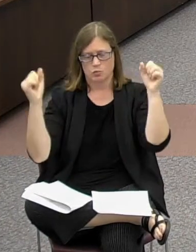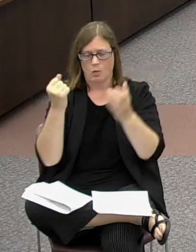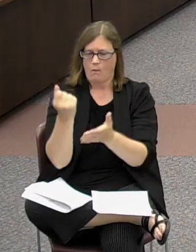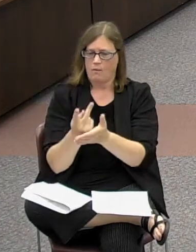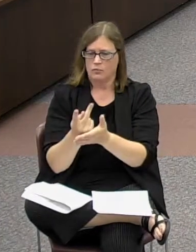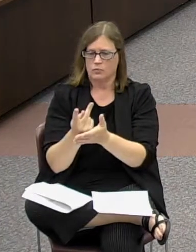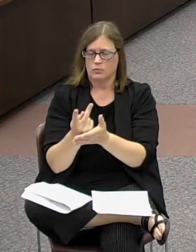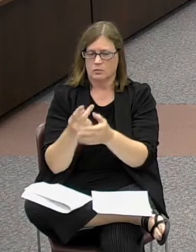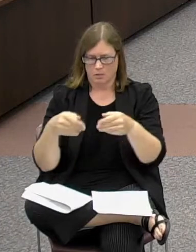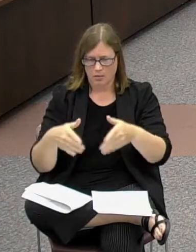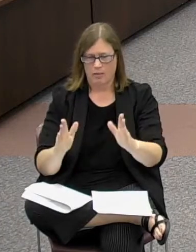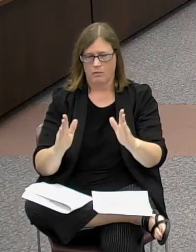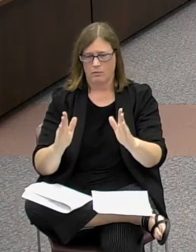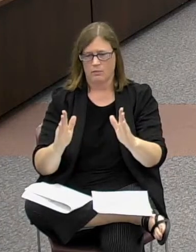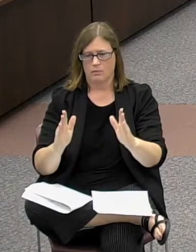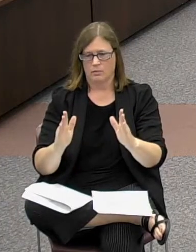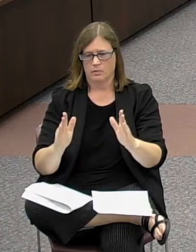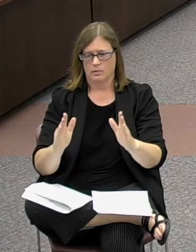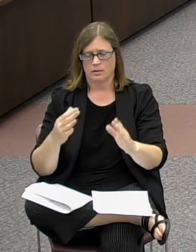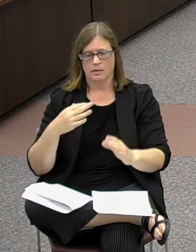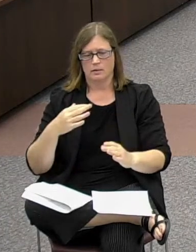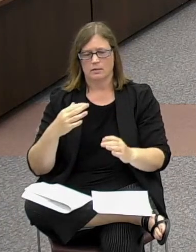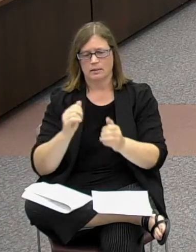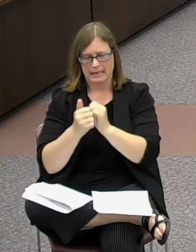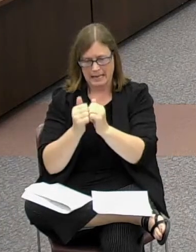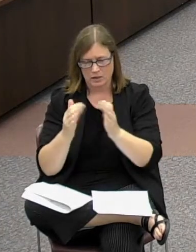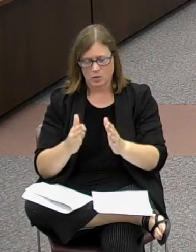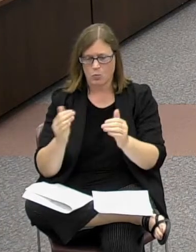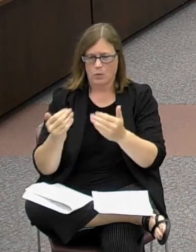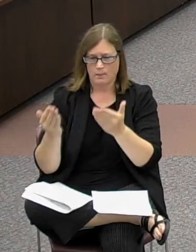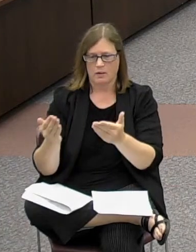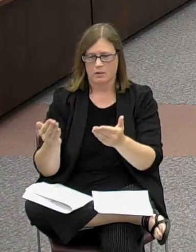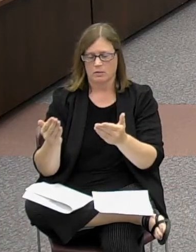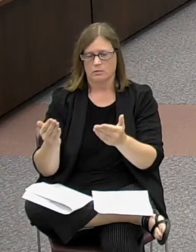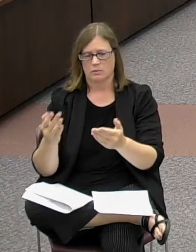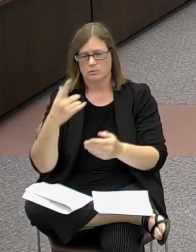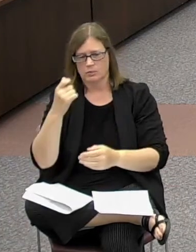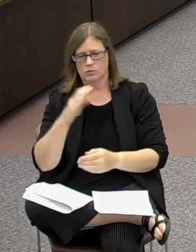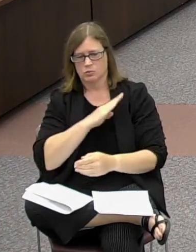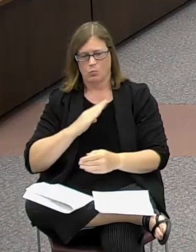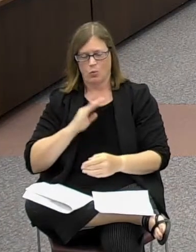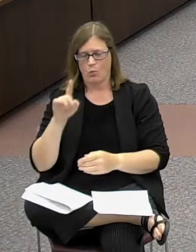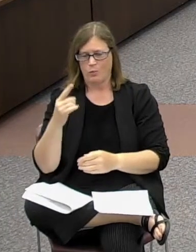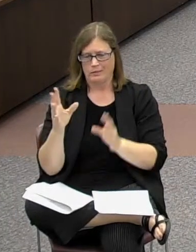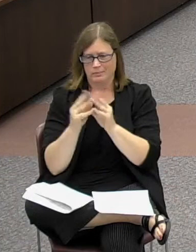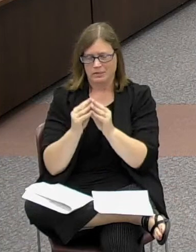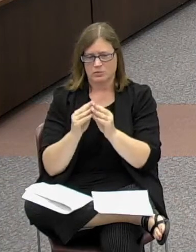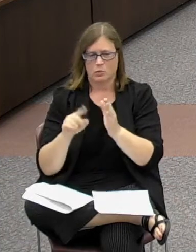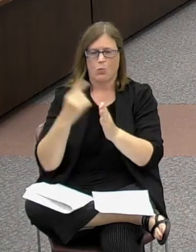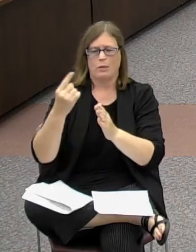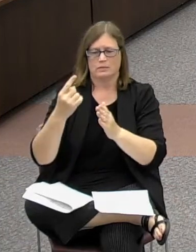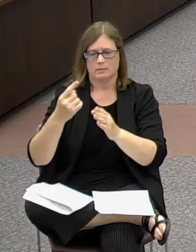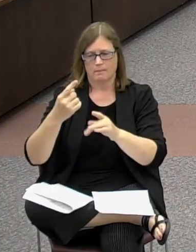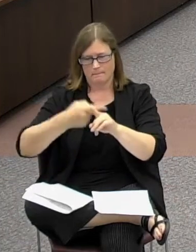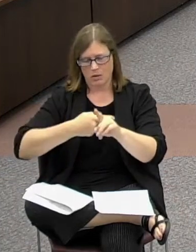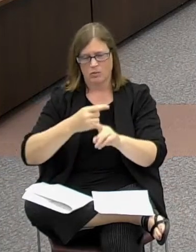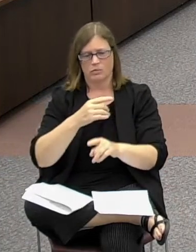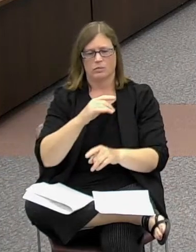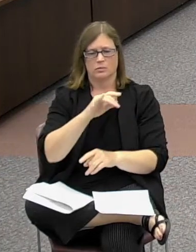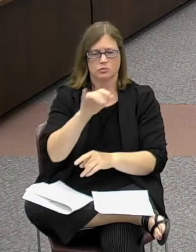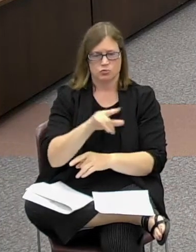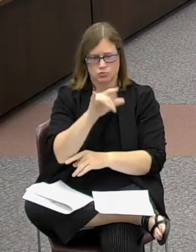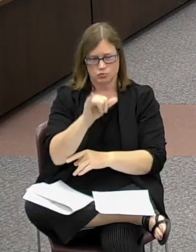to approve candidate recommendations that come forward since the Board of Education only meets once a month in July and August.